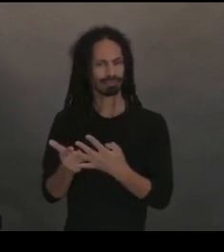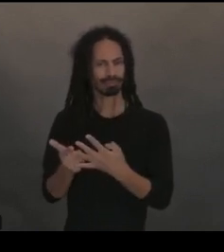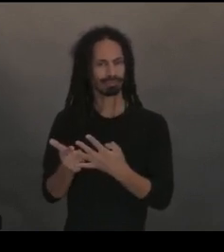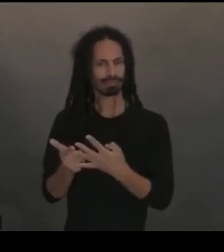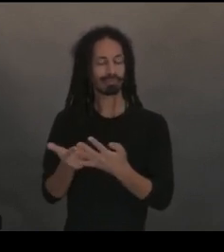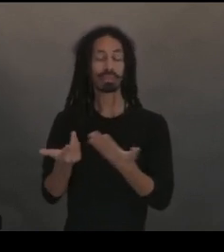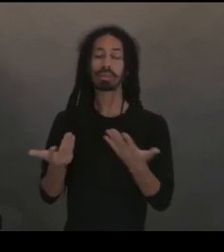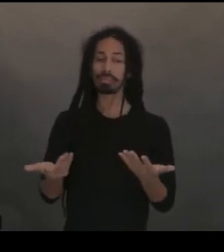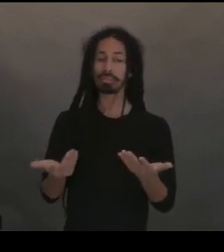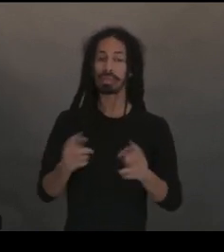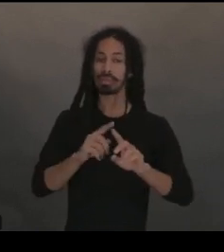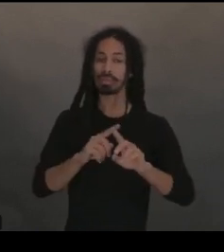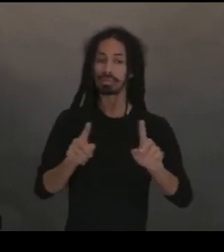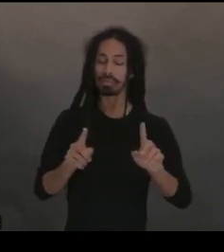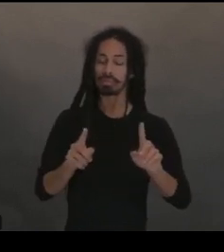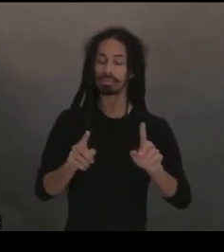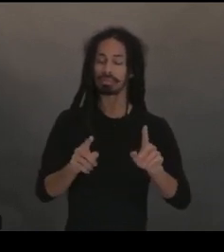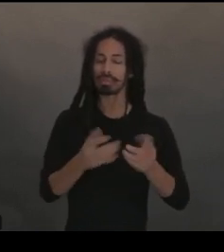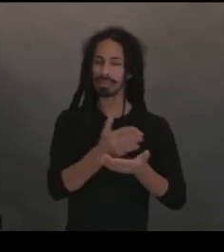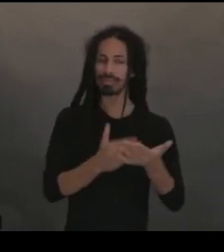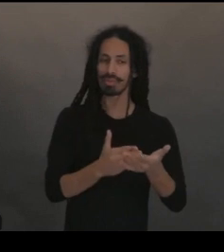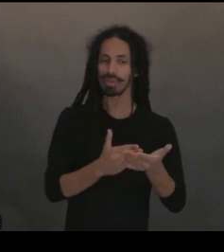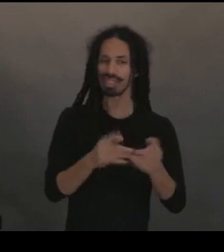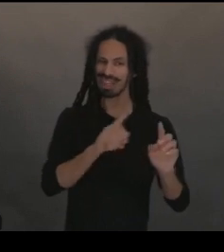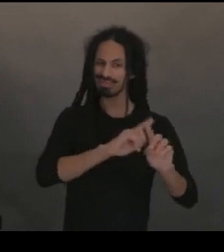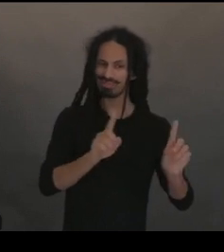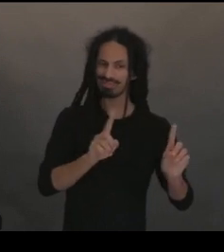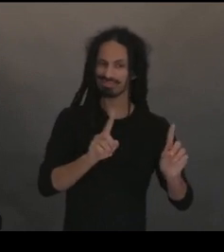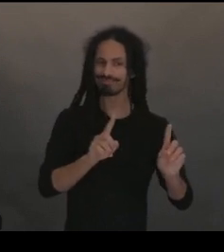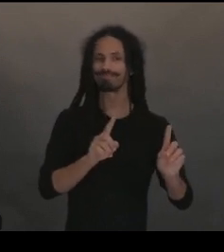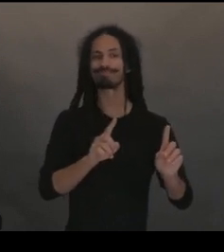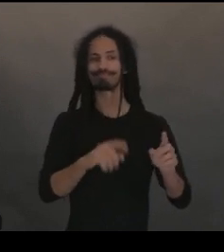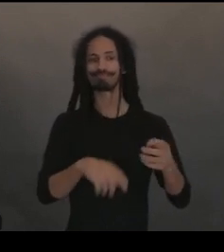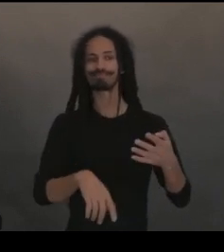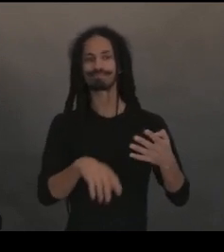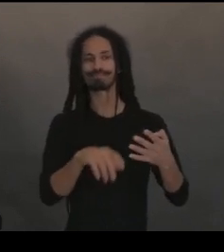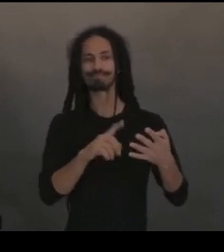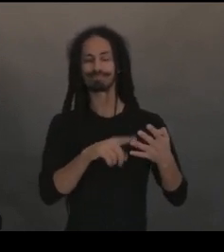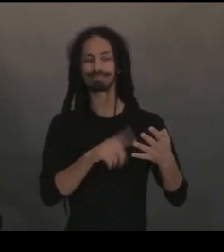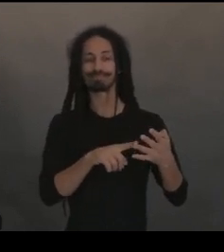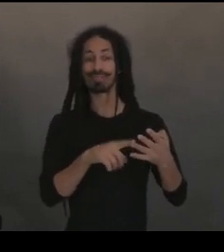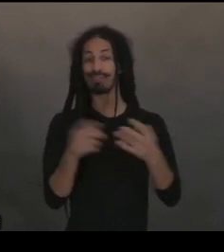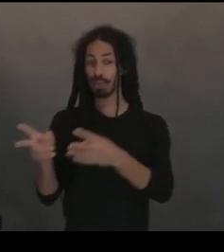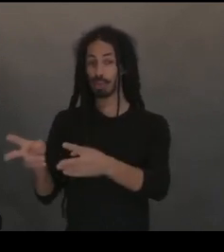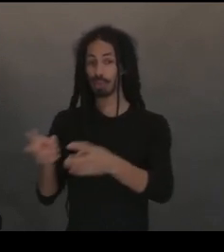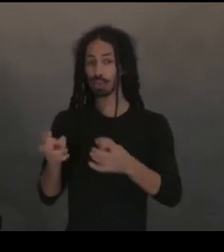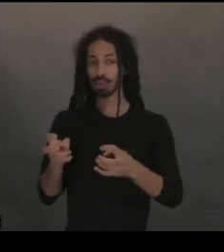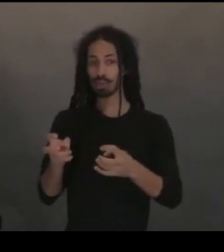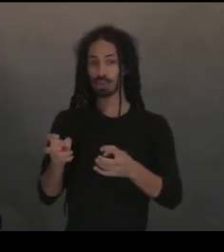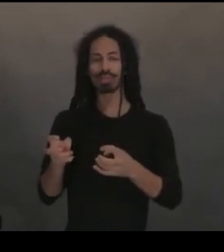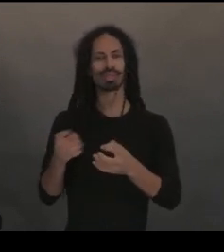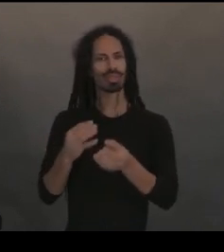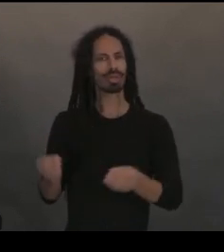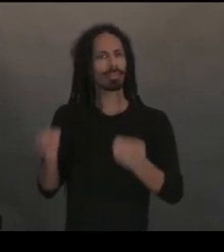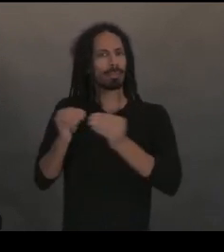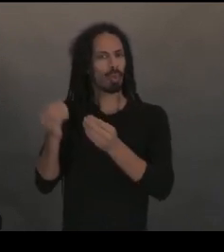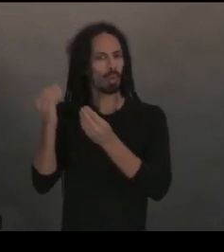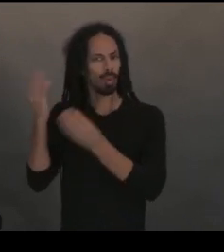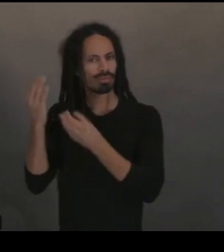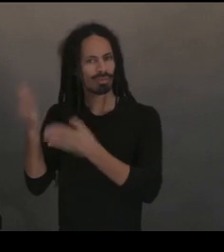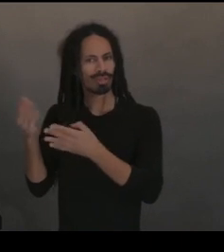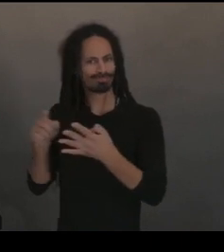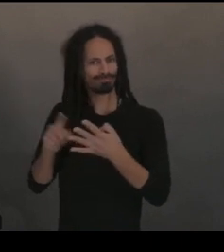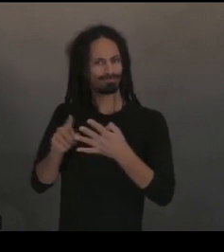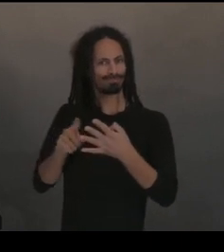differences. In the source element or the journal article, we had a lot more elements or parts to the element that